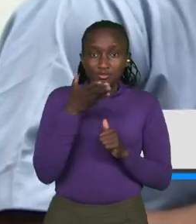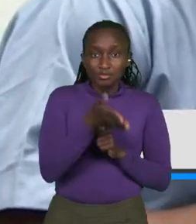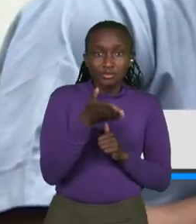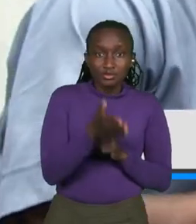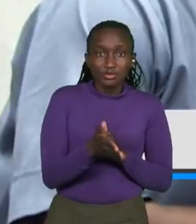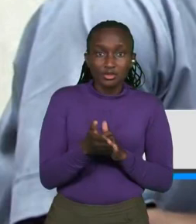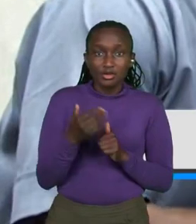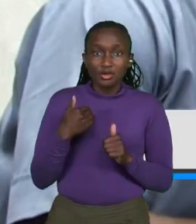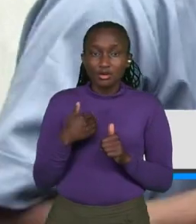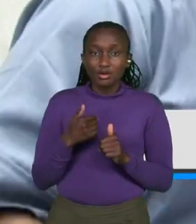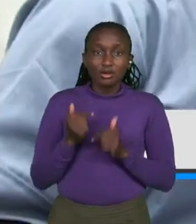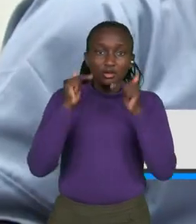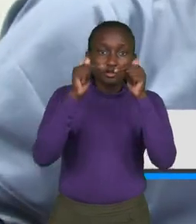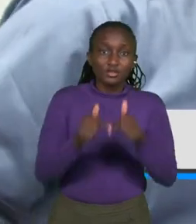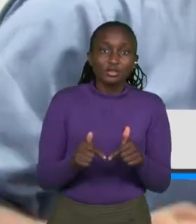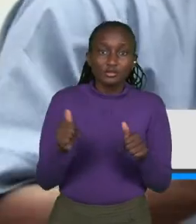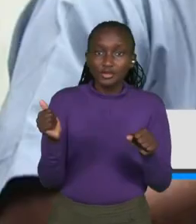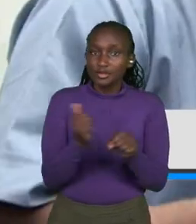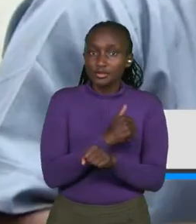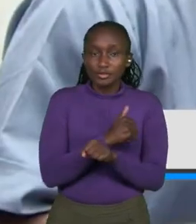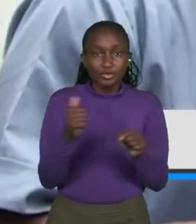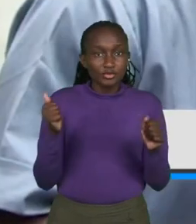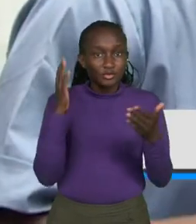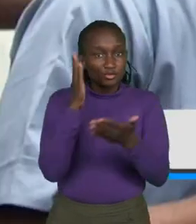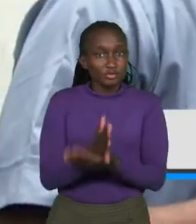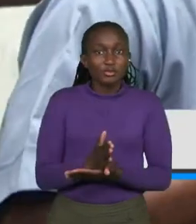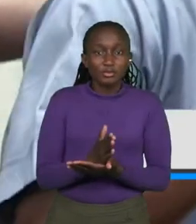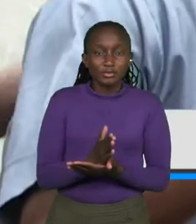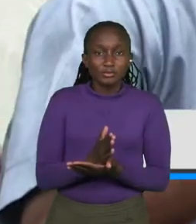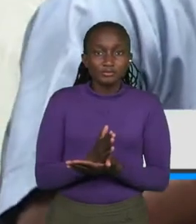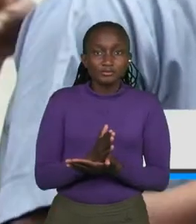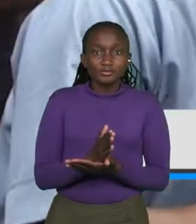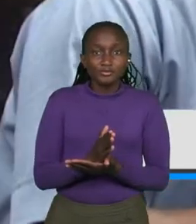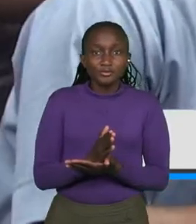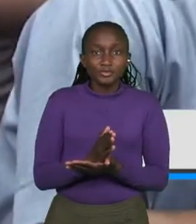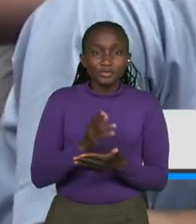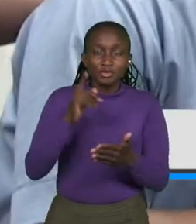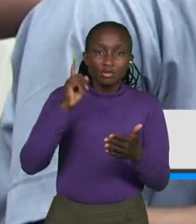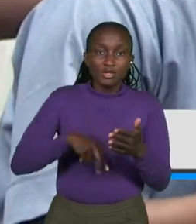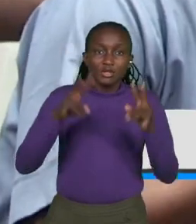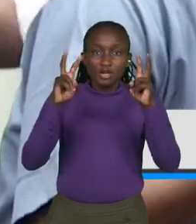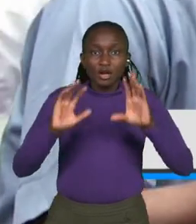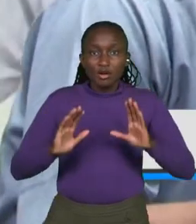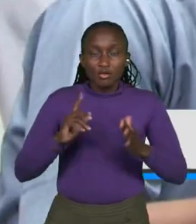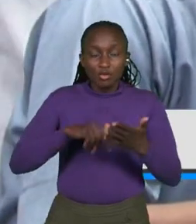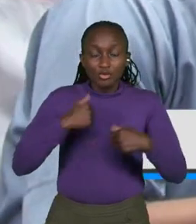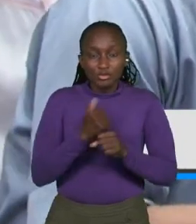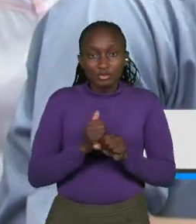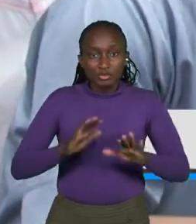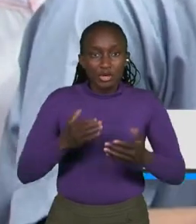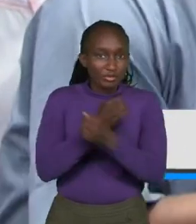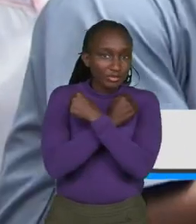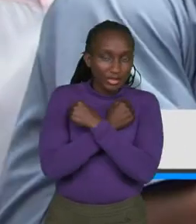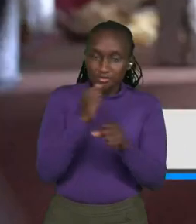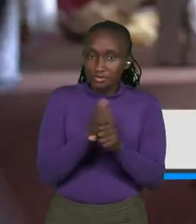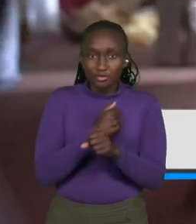was reached, and no one could even stop it. No matter what we do, no matter how we love them, nothing else